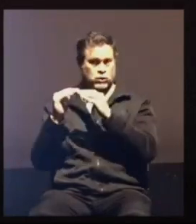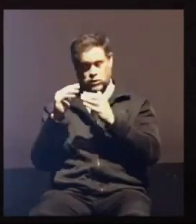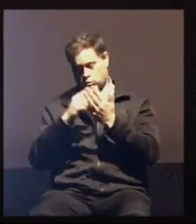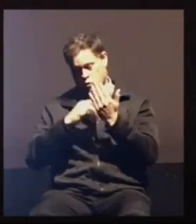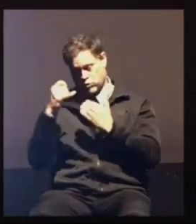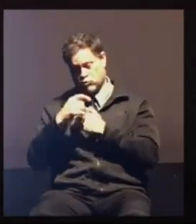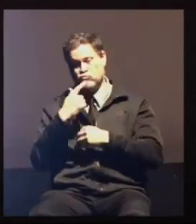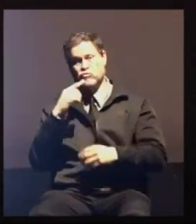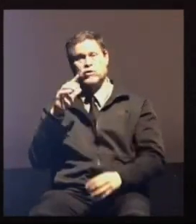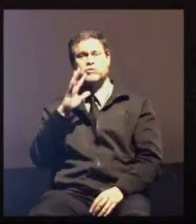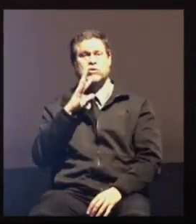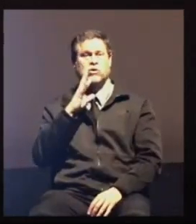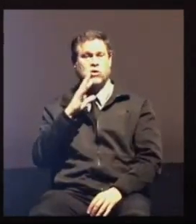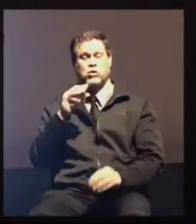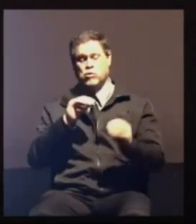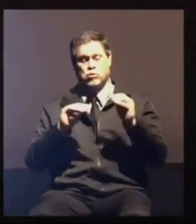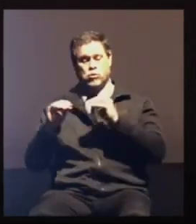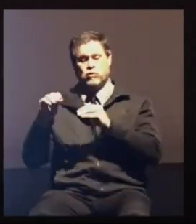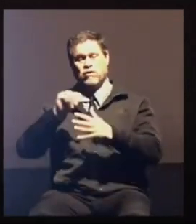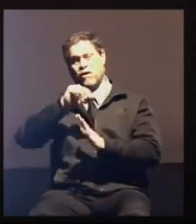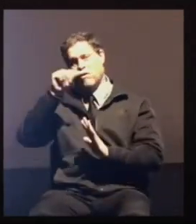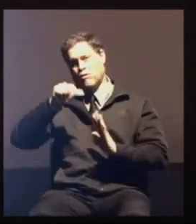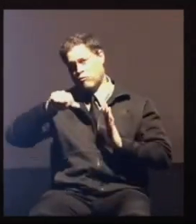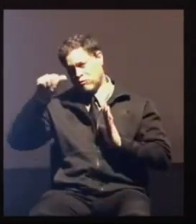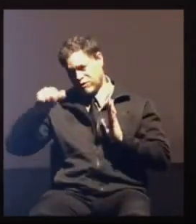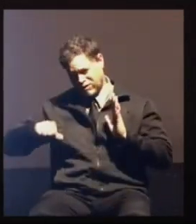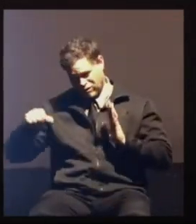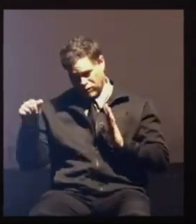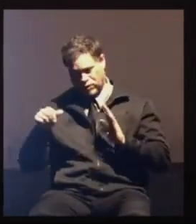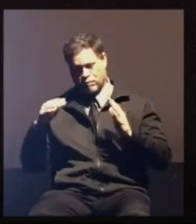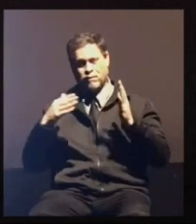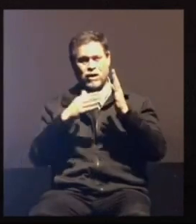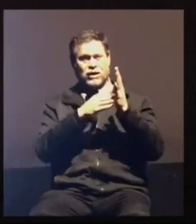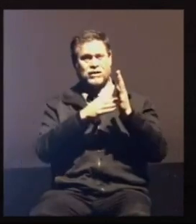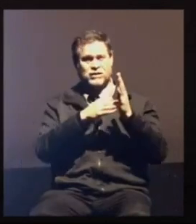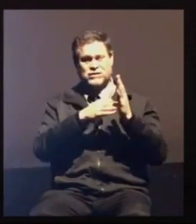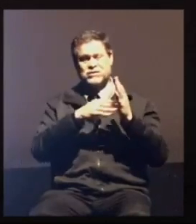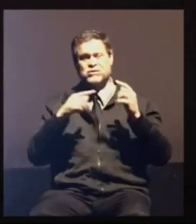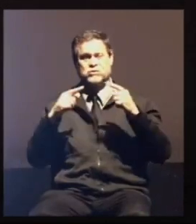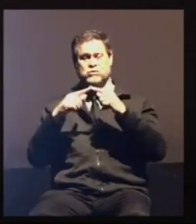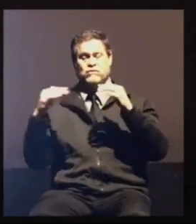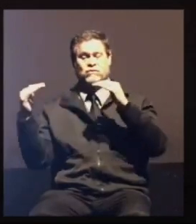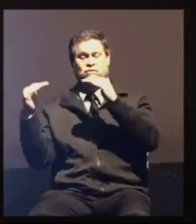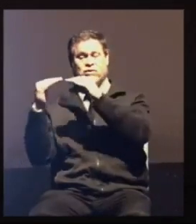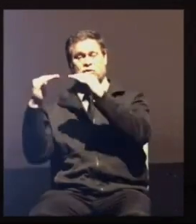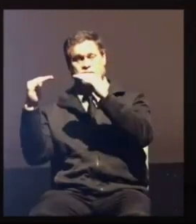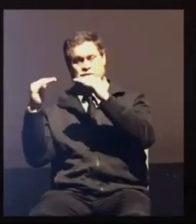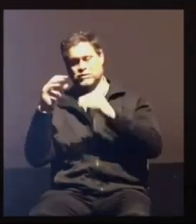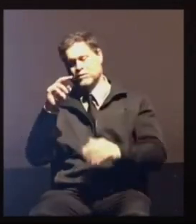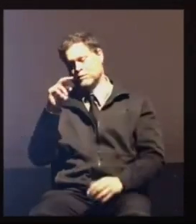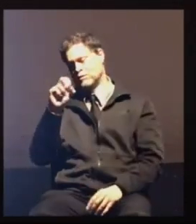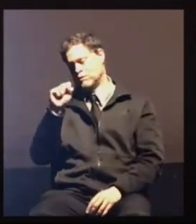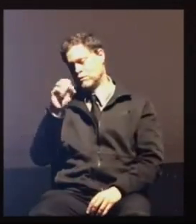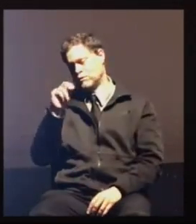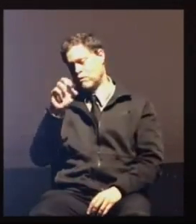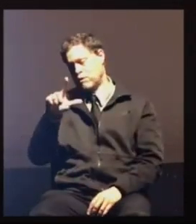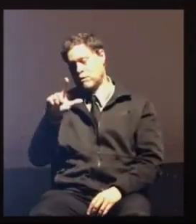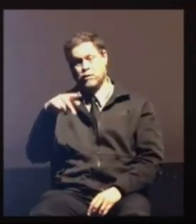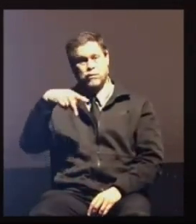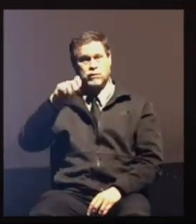RED Talk is called Moving from Algorithmic Bias to Algorithmic Fairness. Please welcome Sonal Patel.